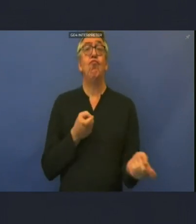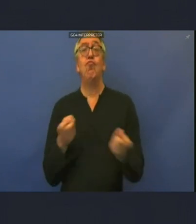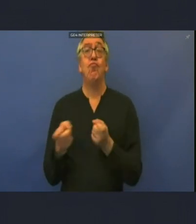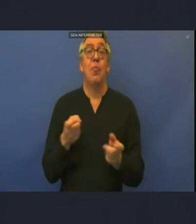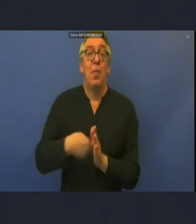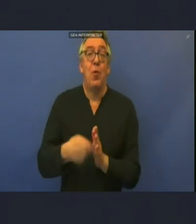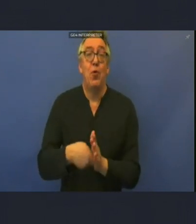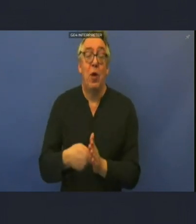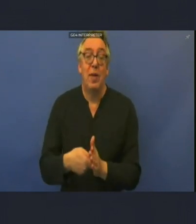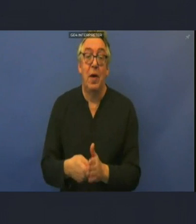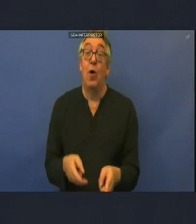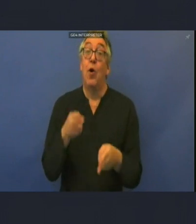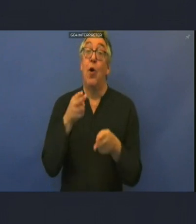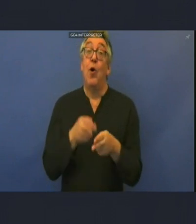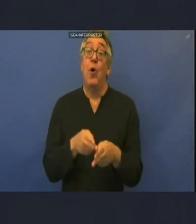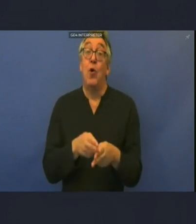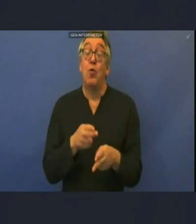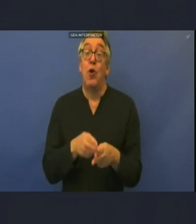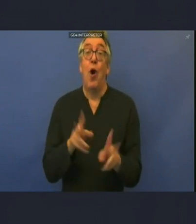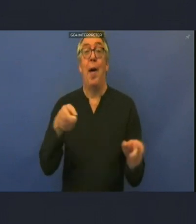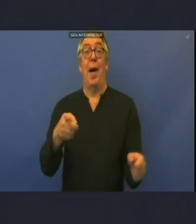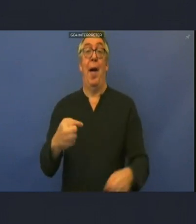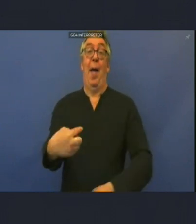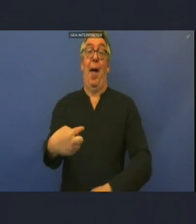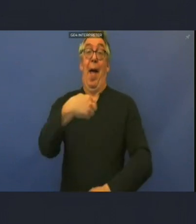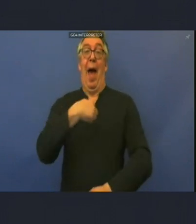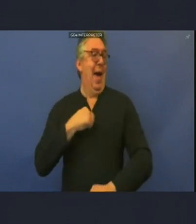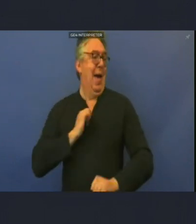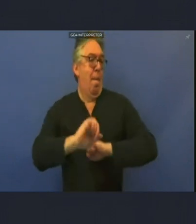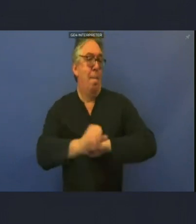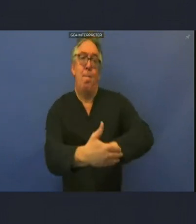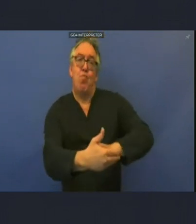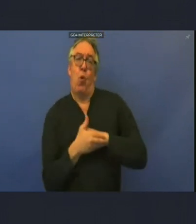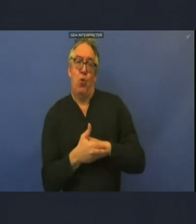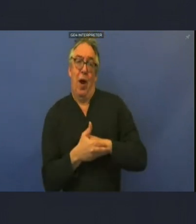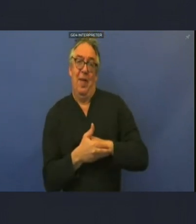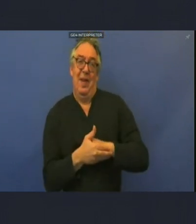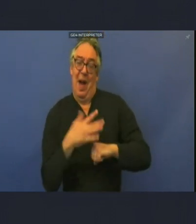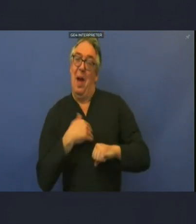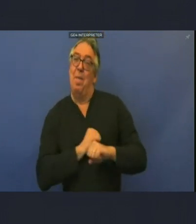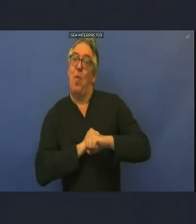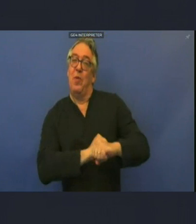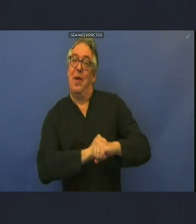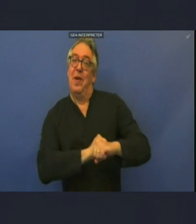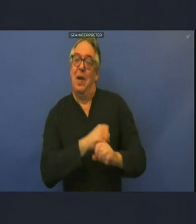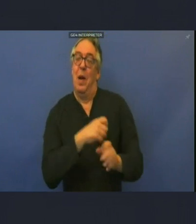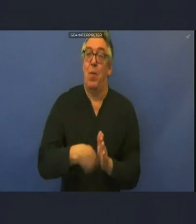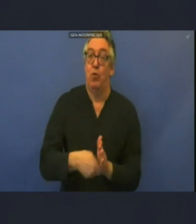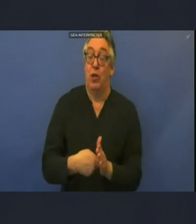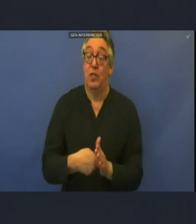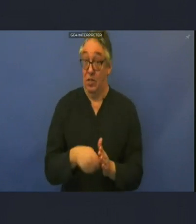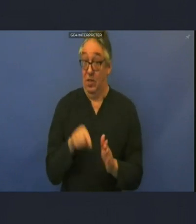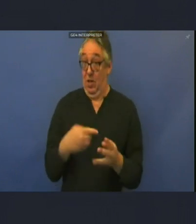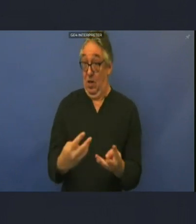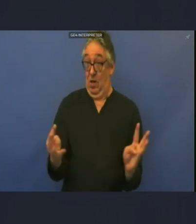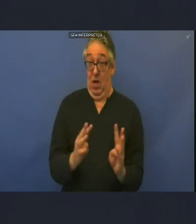I Protect project. This project, with a very high-level team of experts in Europe, we